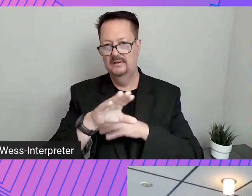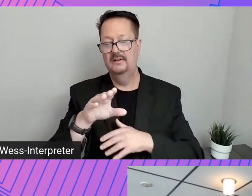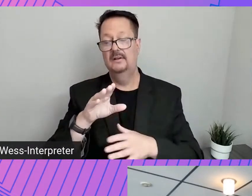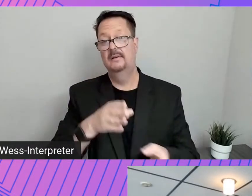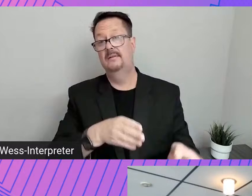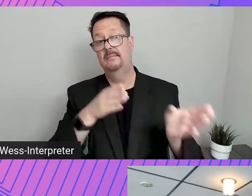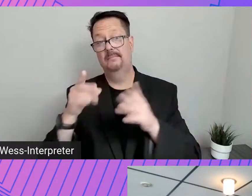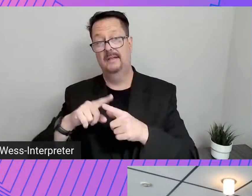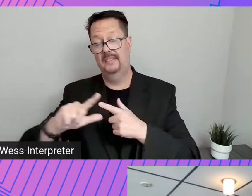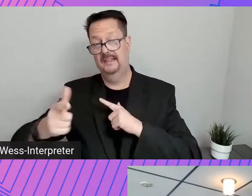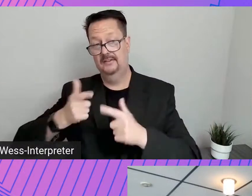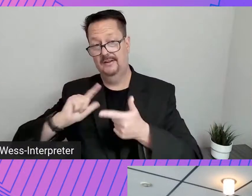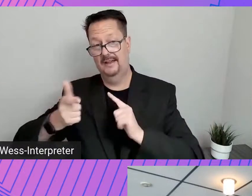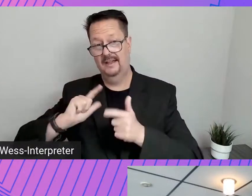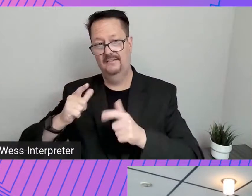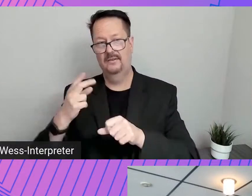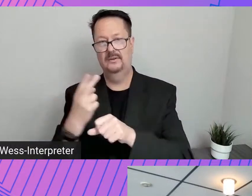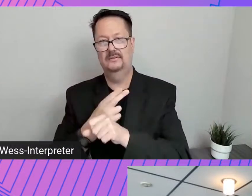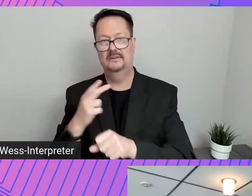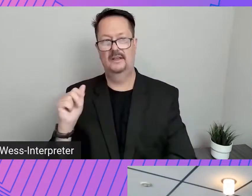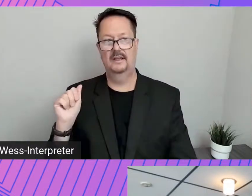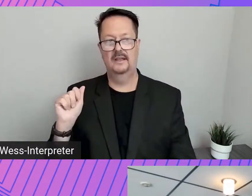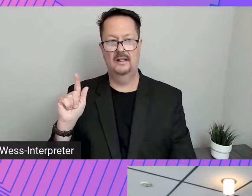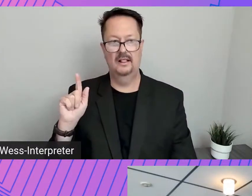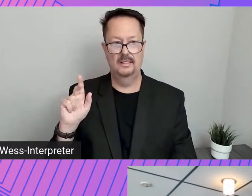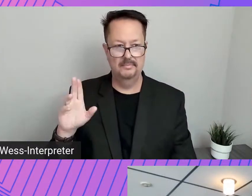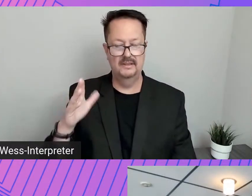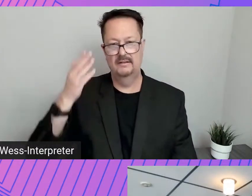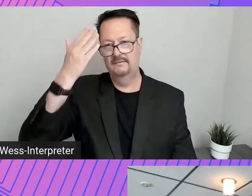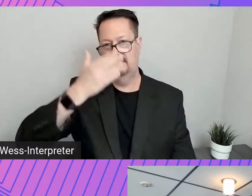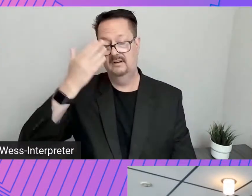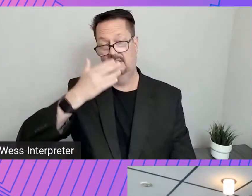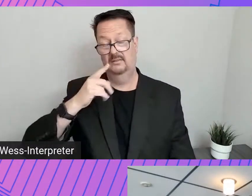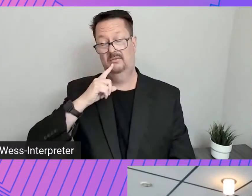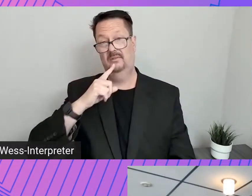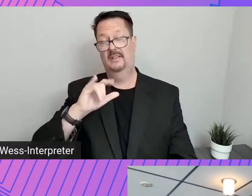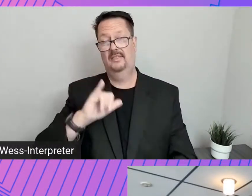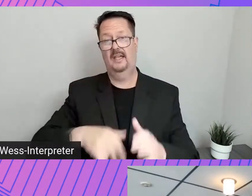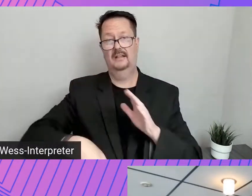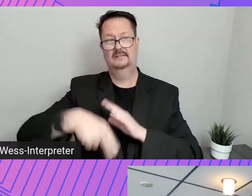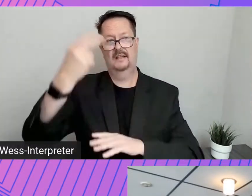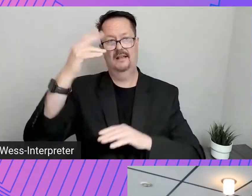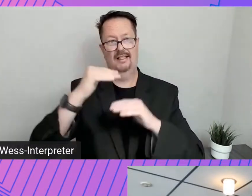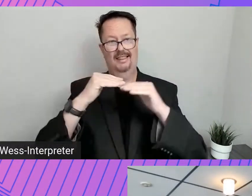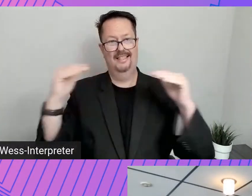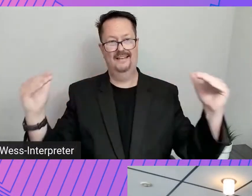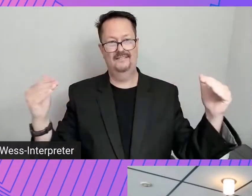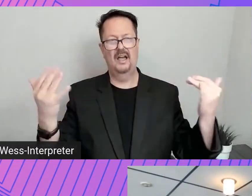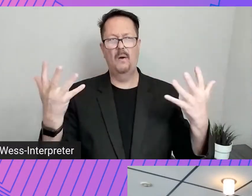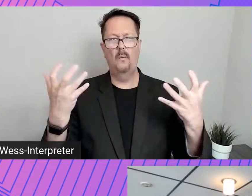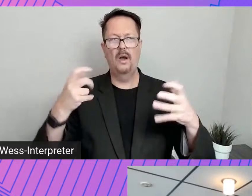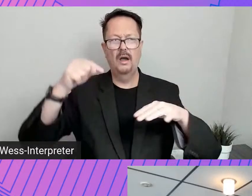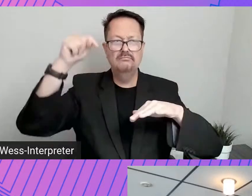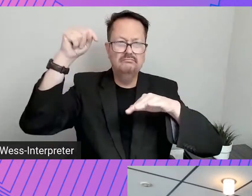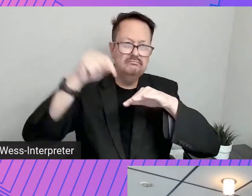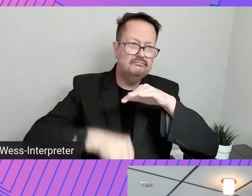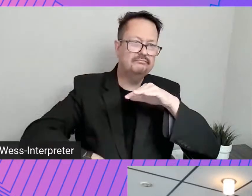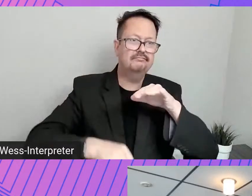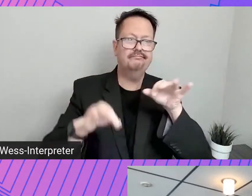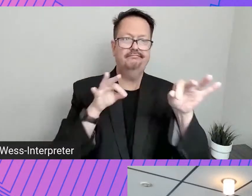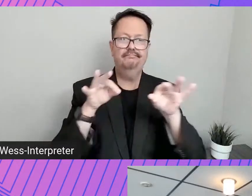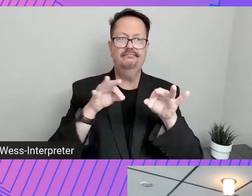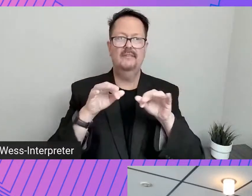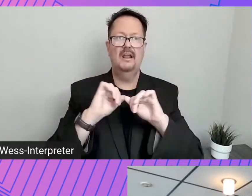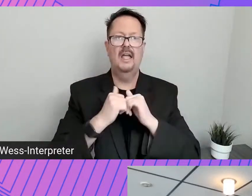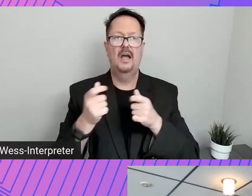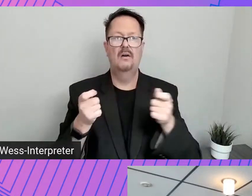applications, we use an ALB in front of those. But that's kind of the high level there. I want to go into some depth of how we manage our clusters and stuff,